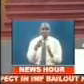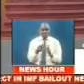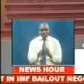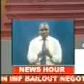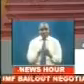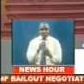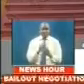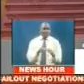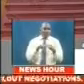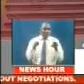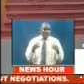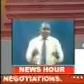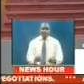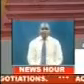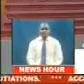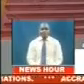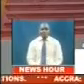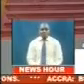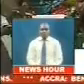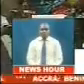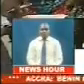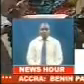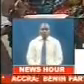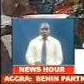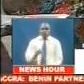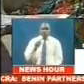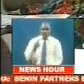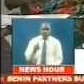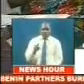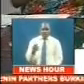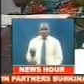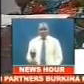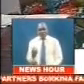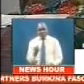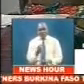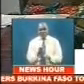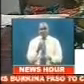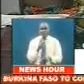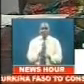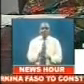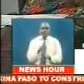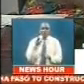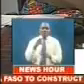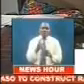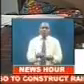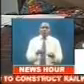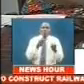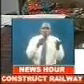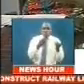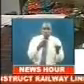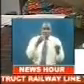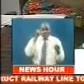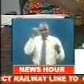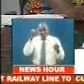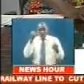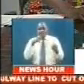growth. This country will grow, and that is what we're talking about. Right, but this is just a proposal or a consent that has been